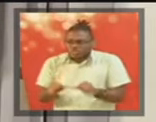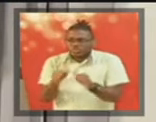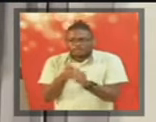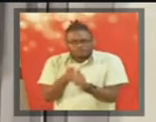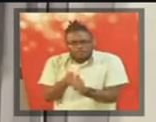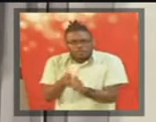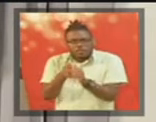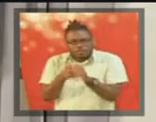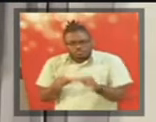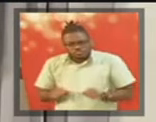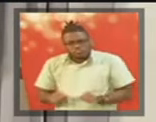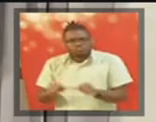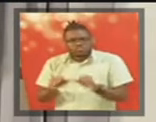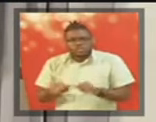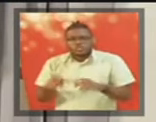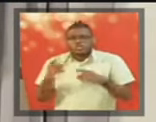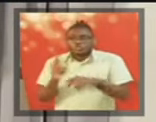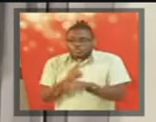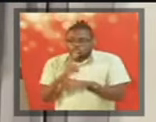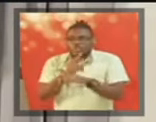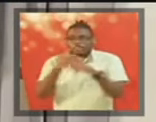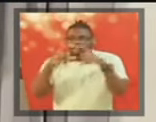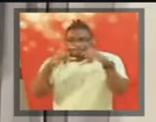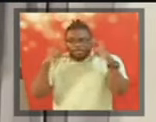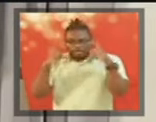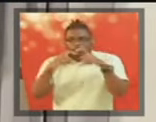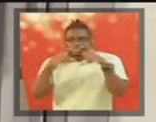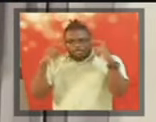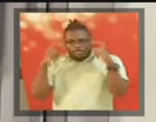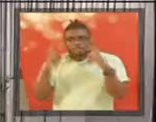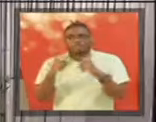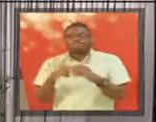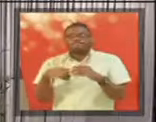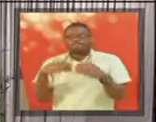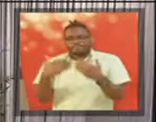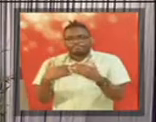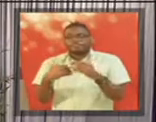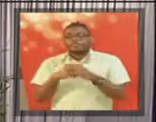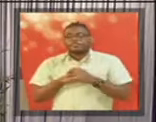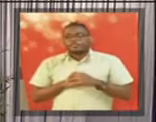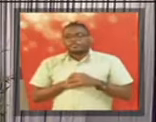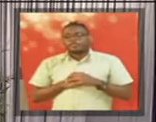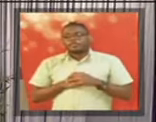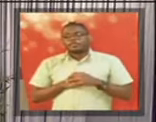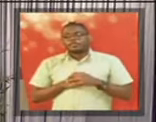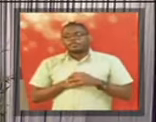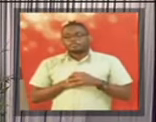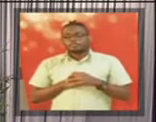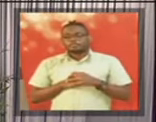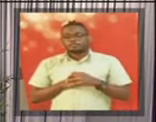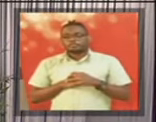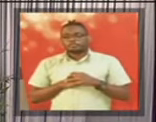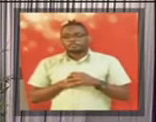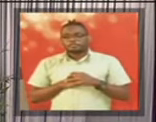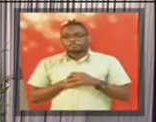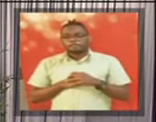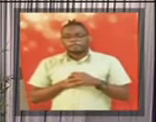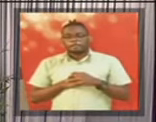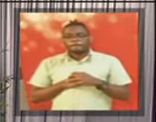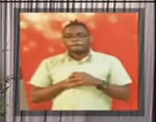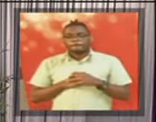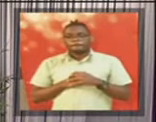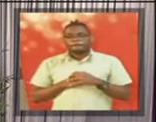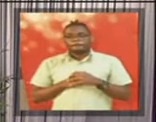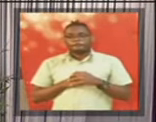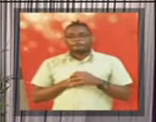wearing. Okay, thank you very much, CMO. And just a reminder, as we go back to our representatives from the